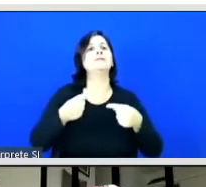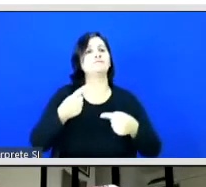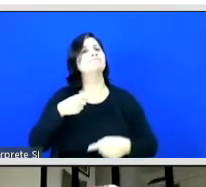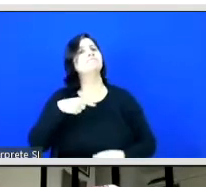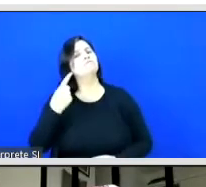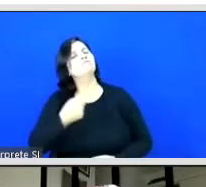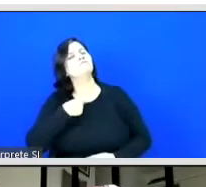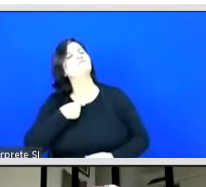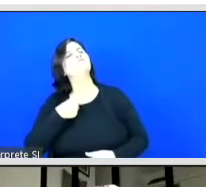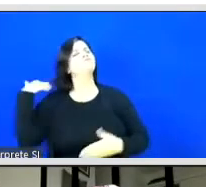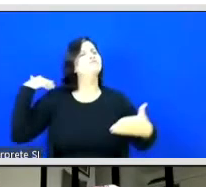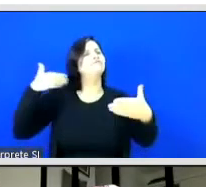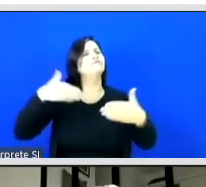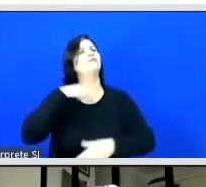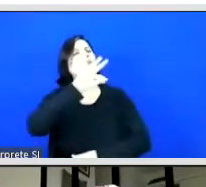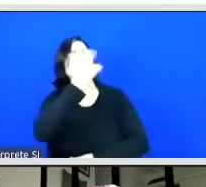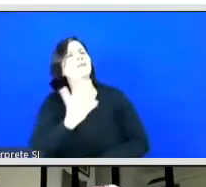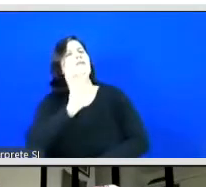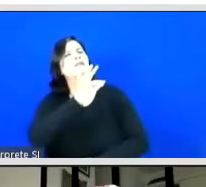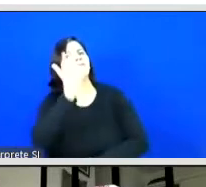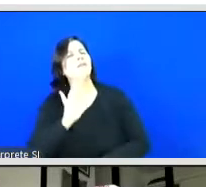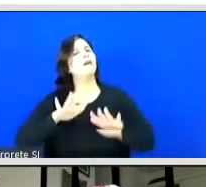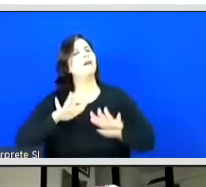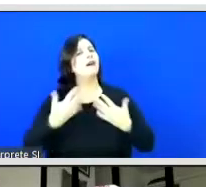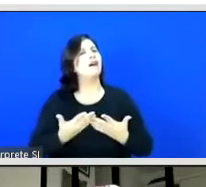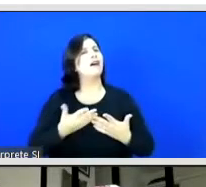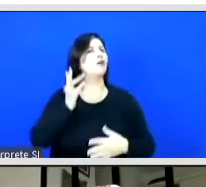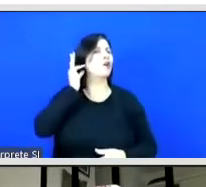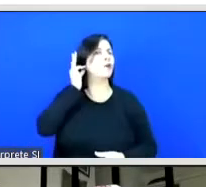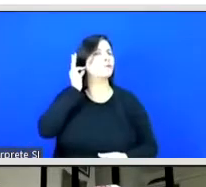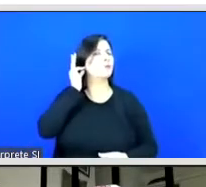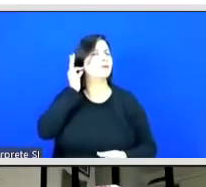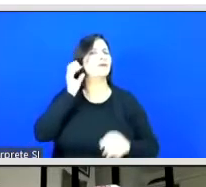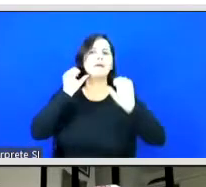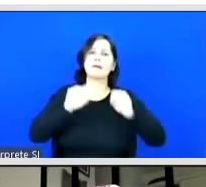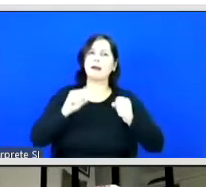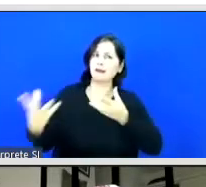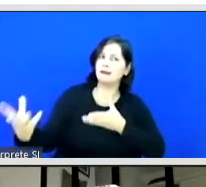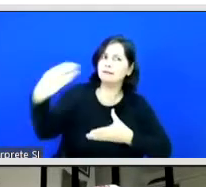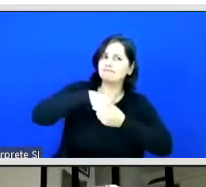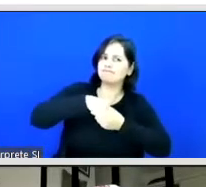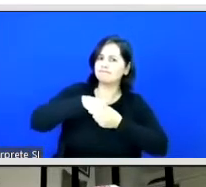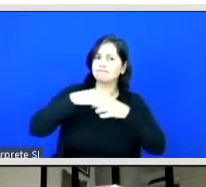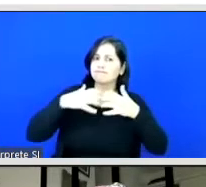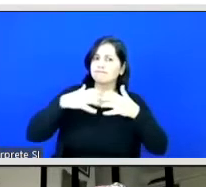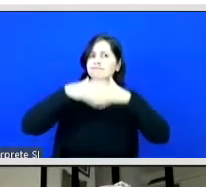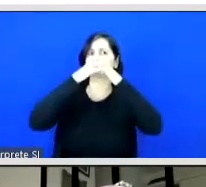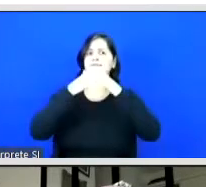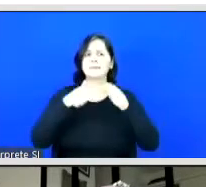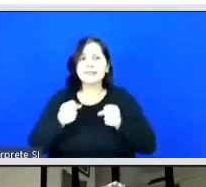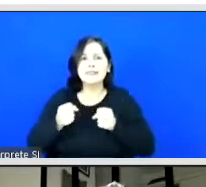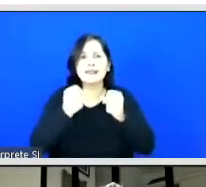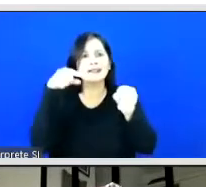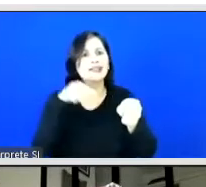and implementation of climate change and environmental policy and strategies? What are some of the strategies that you can share with